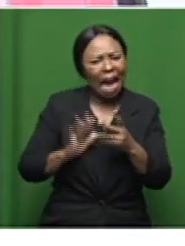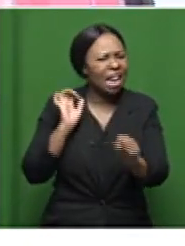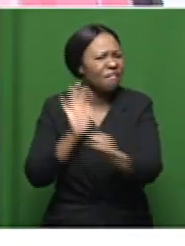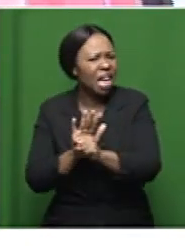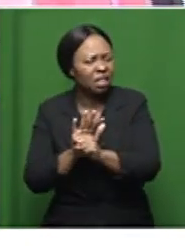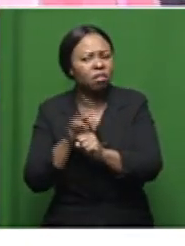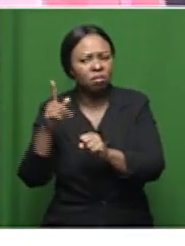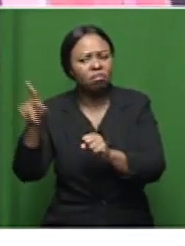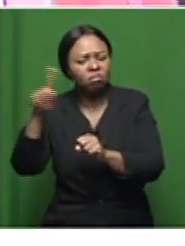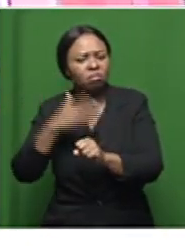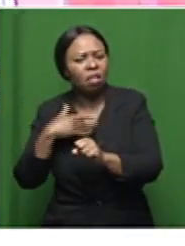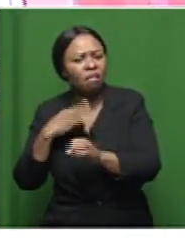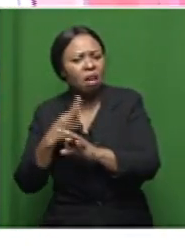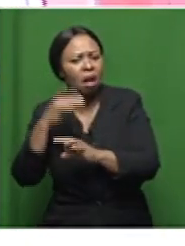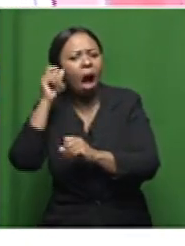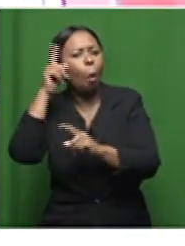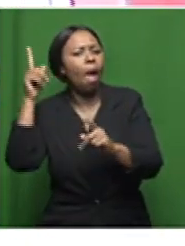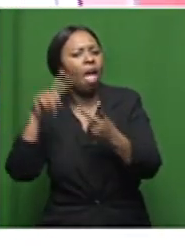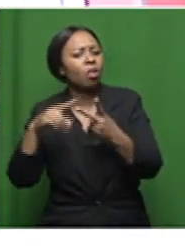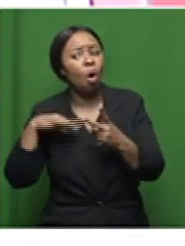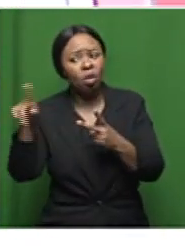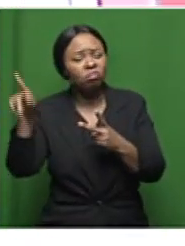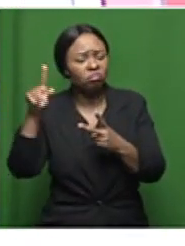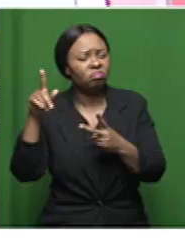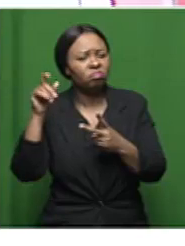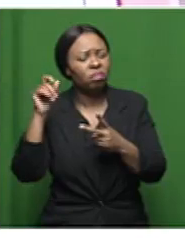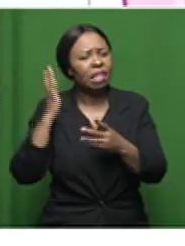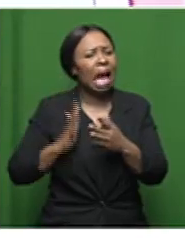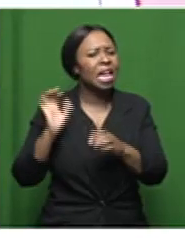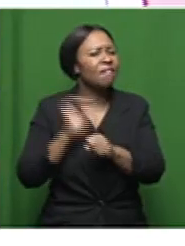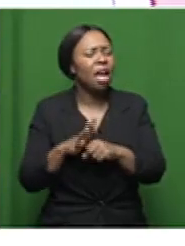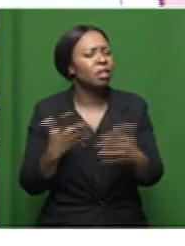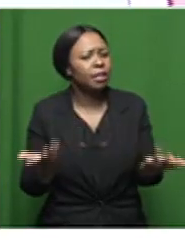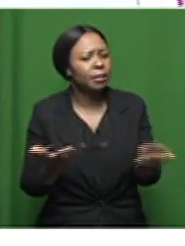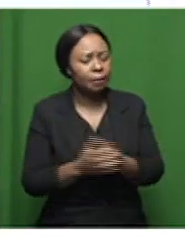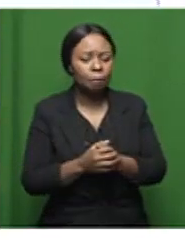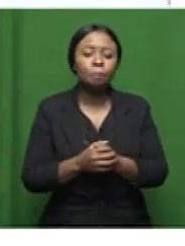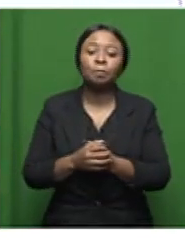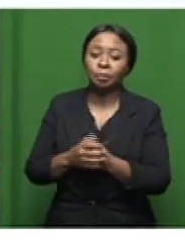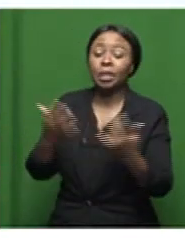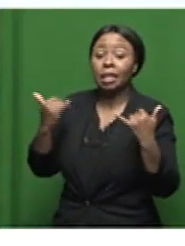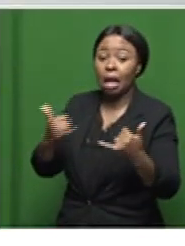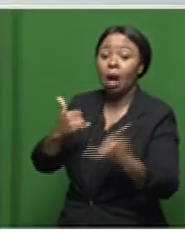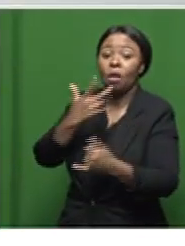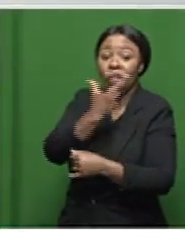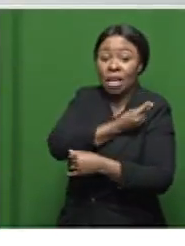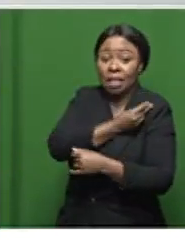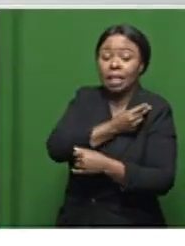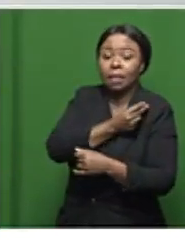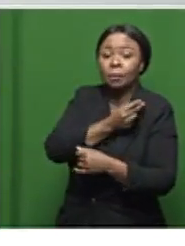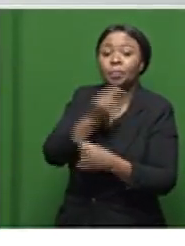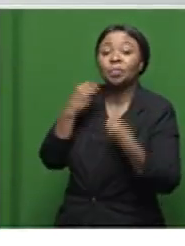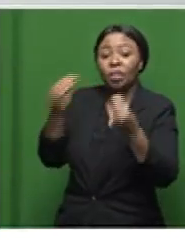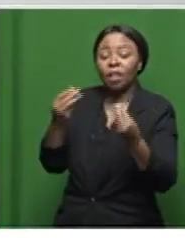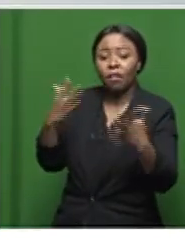well as the young girls with regards to getting the vaccine? Okay, the current vaccine that is being given, you